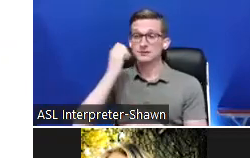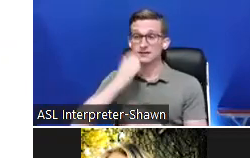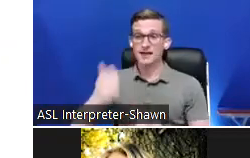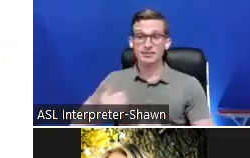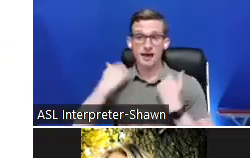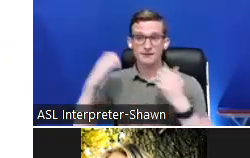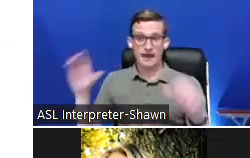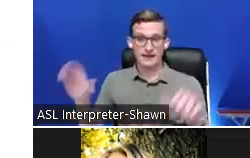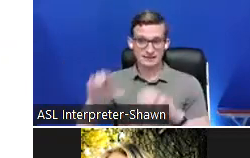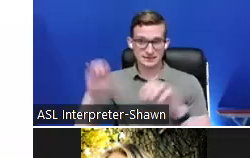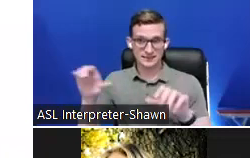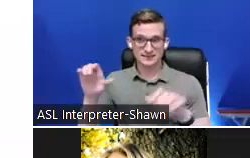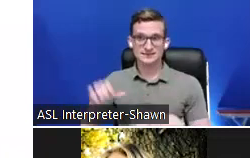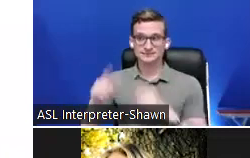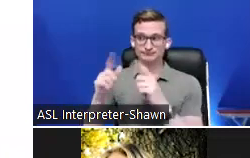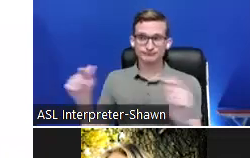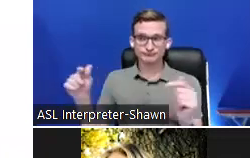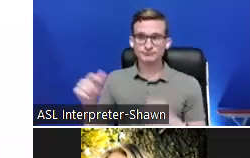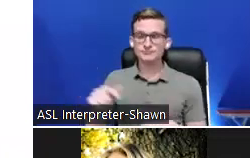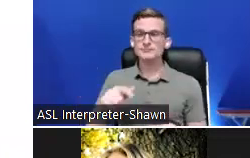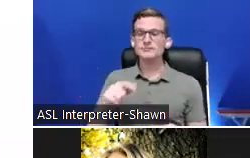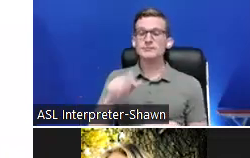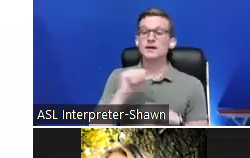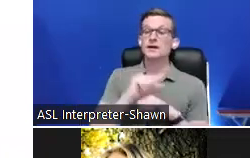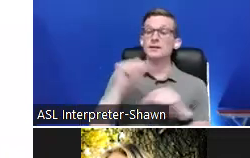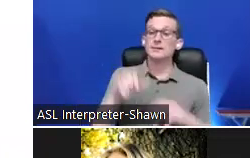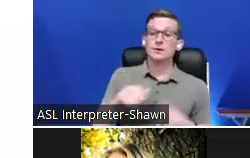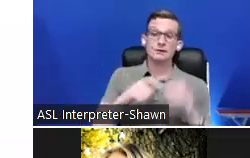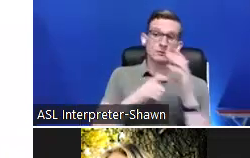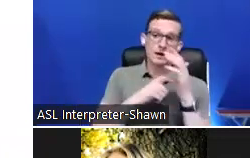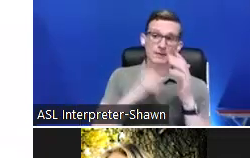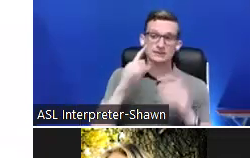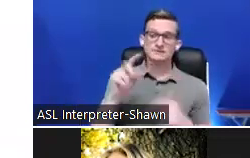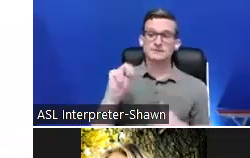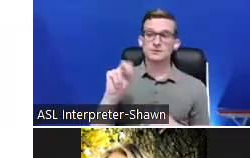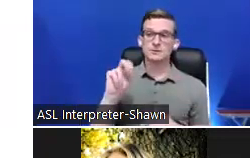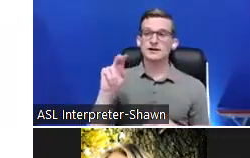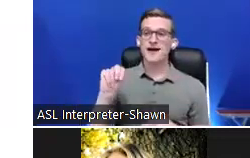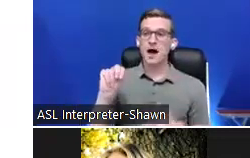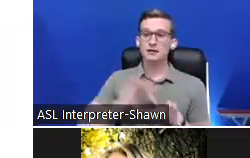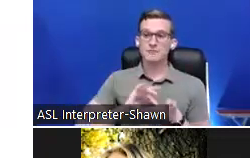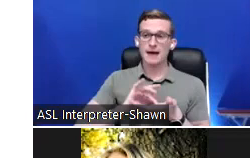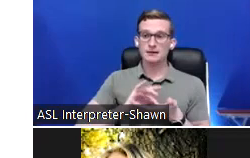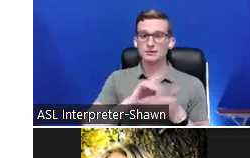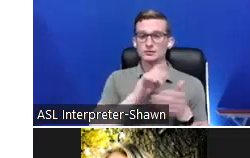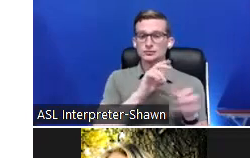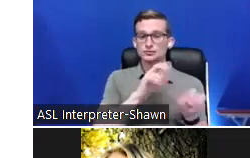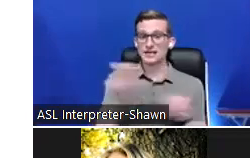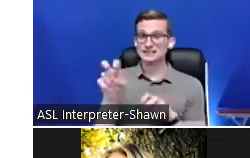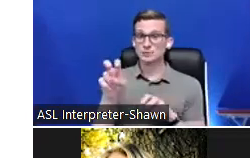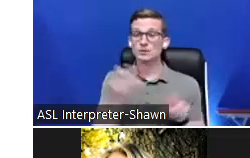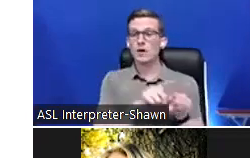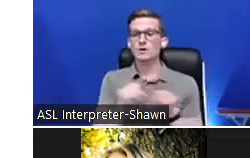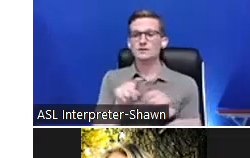like that. Personnel requirements for providing non-medical transportation are also included in this part because